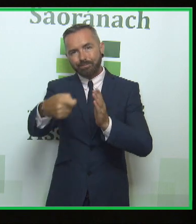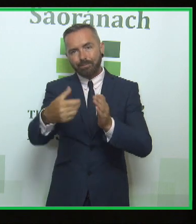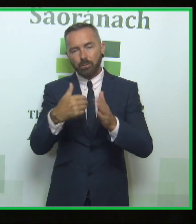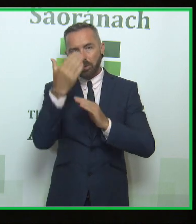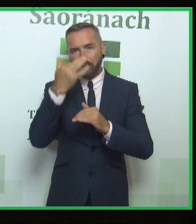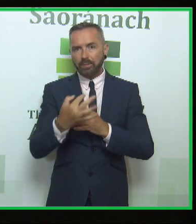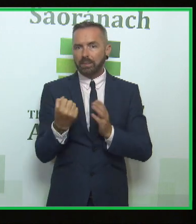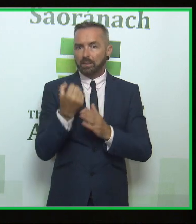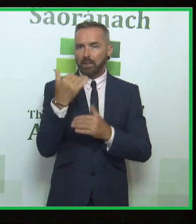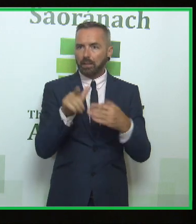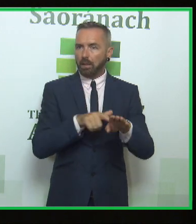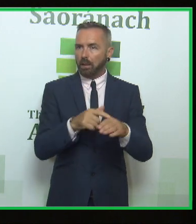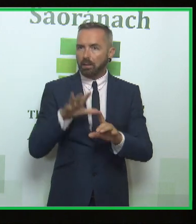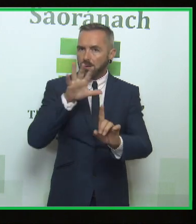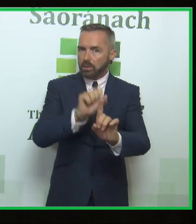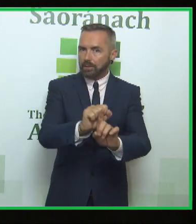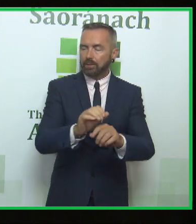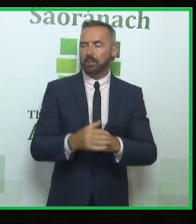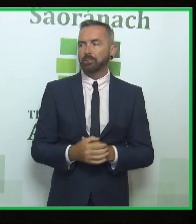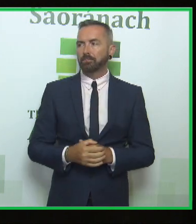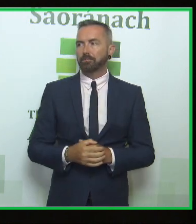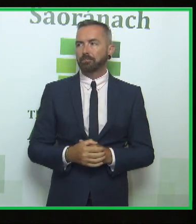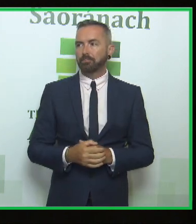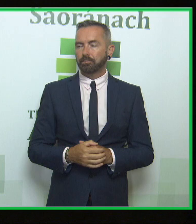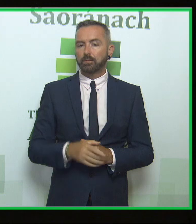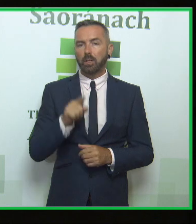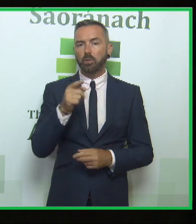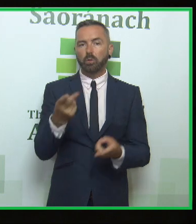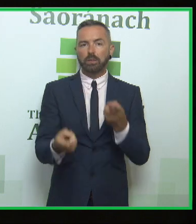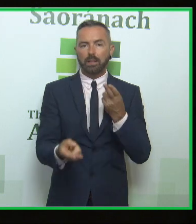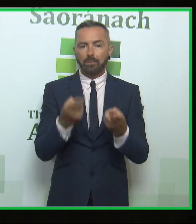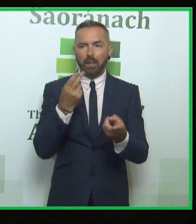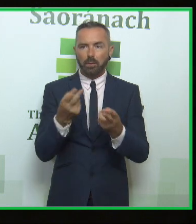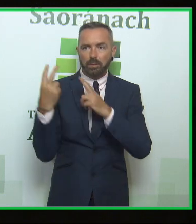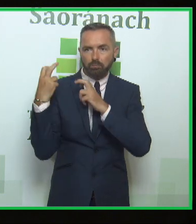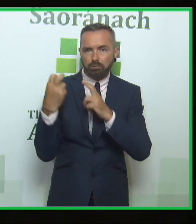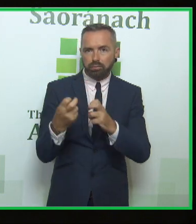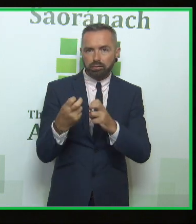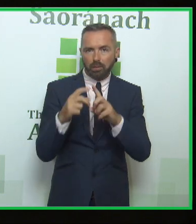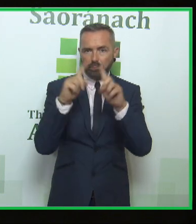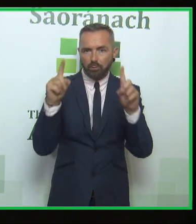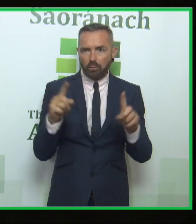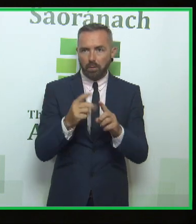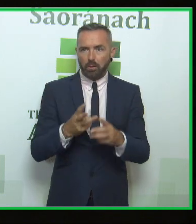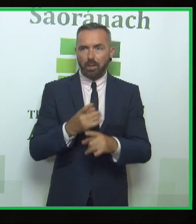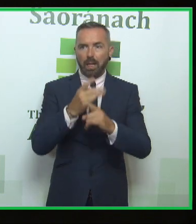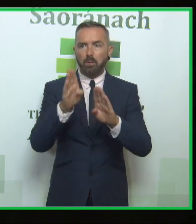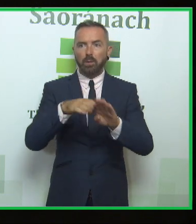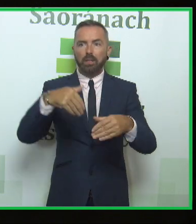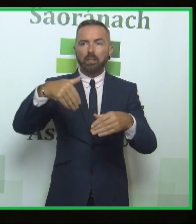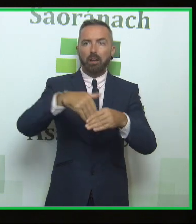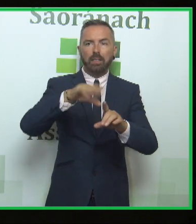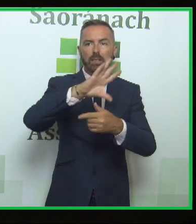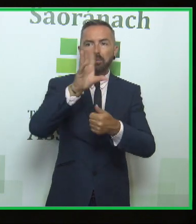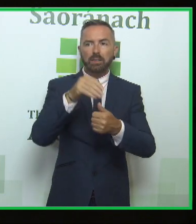how long it's going to take us. And ultimately, those evaluation frameworks will help us with the context-specific elements too.